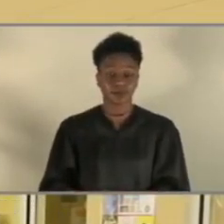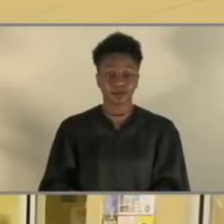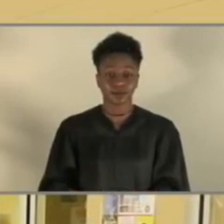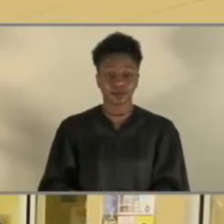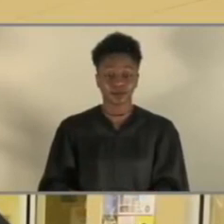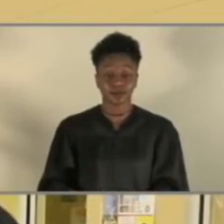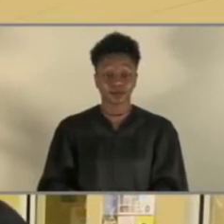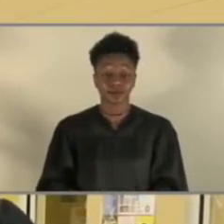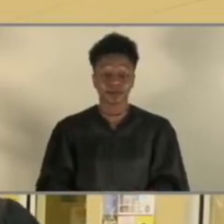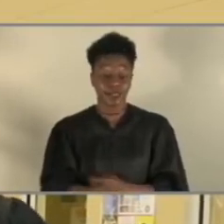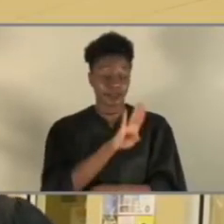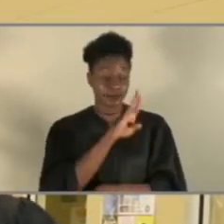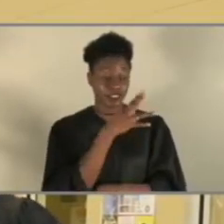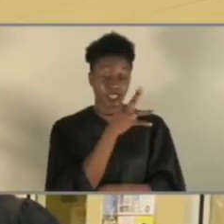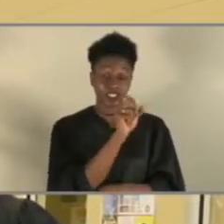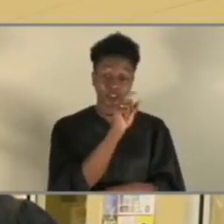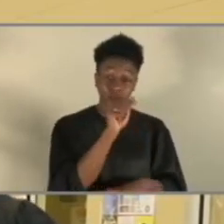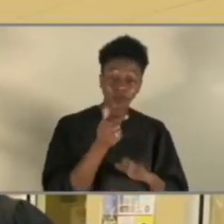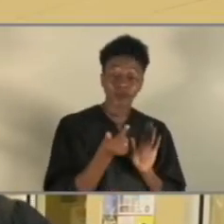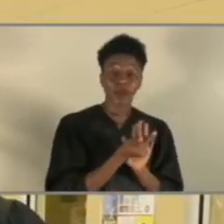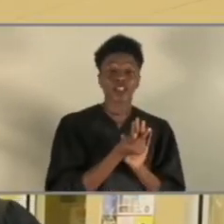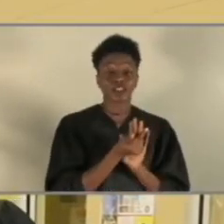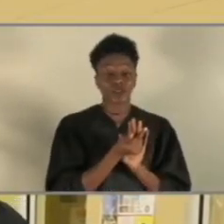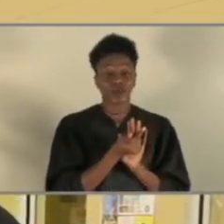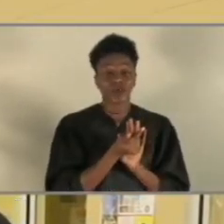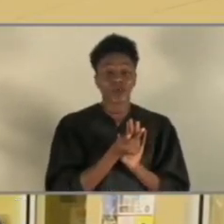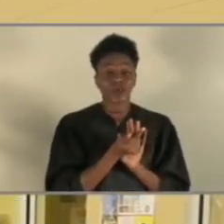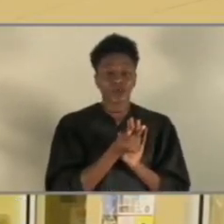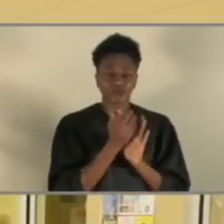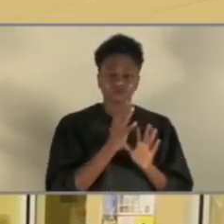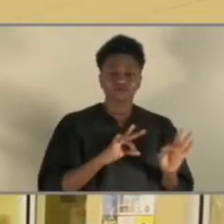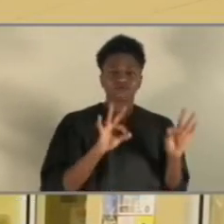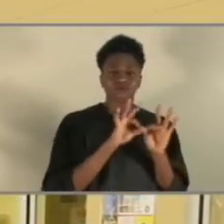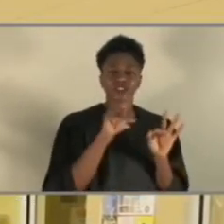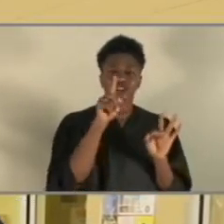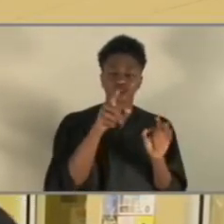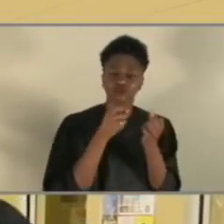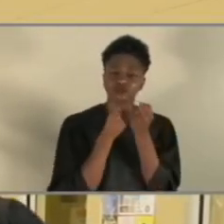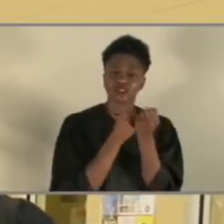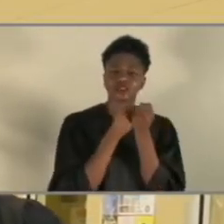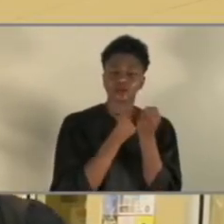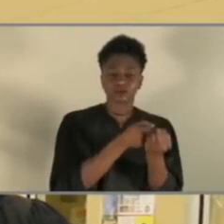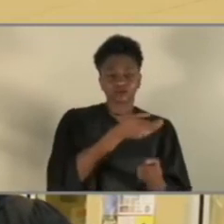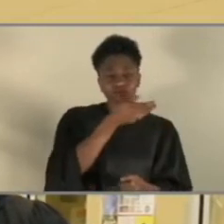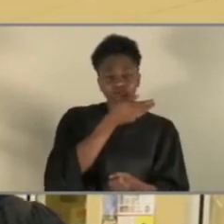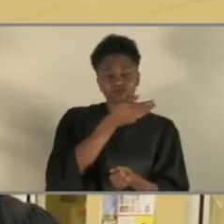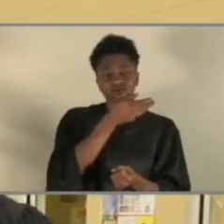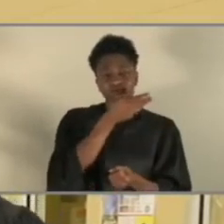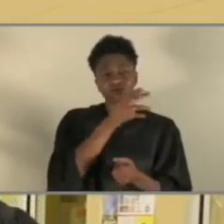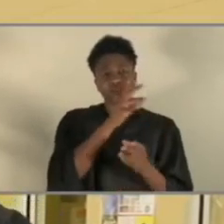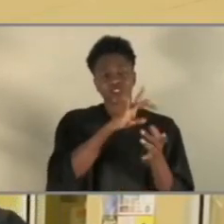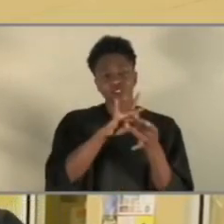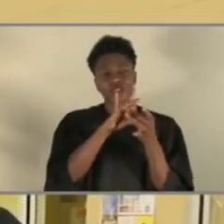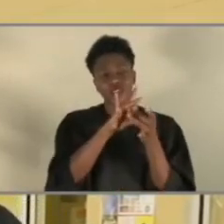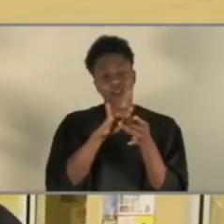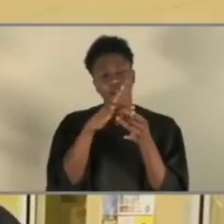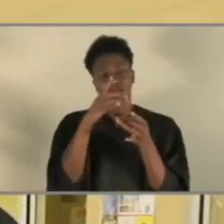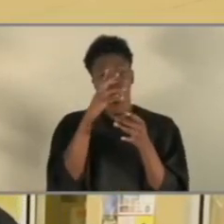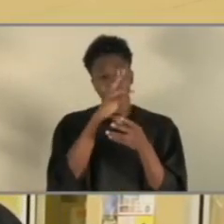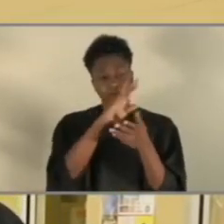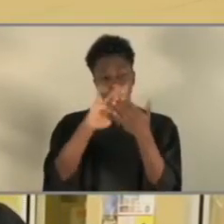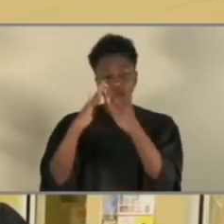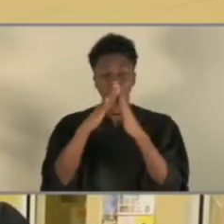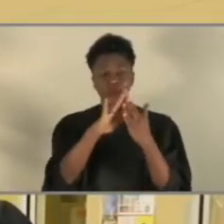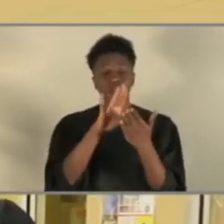as a Beach High School graduate, it is incumbent upon you to support the Beach Kyler Bulldogs United for Community and Schools and your